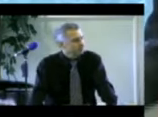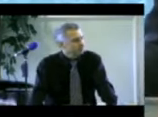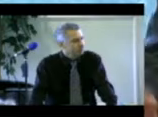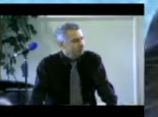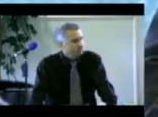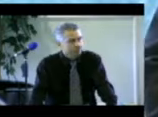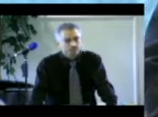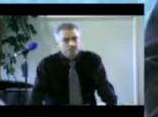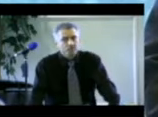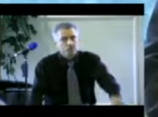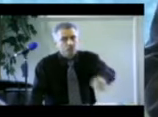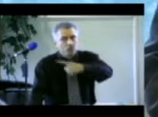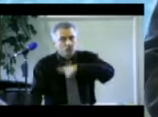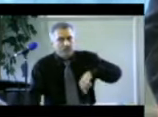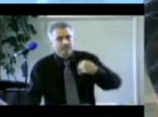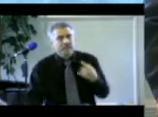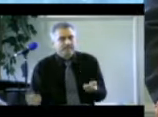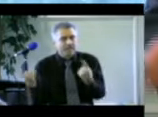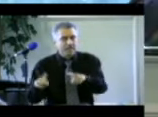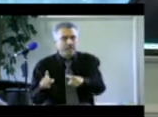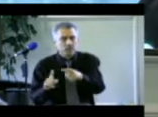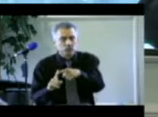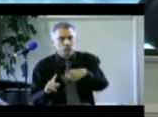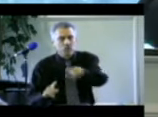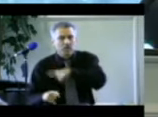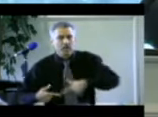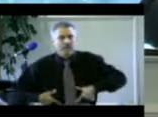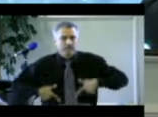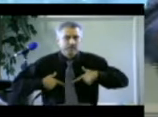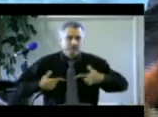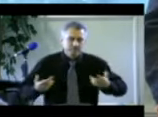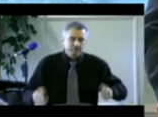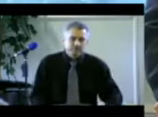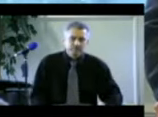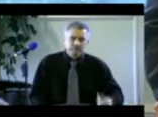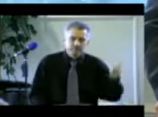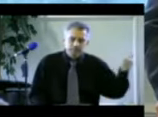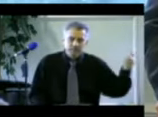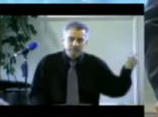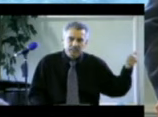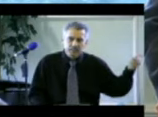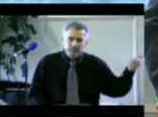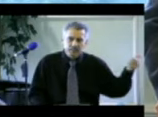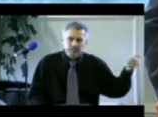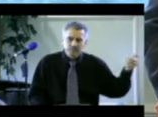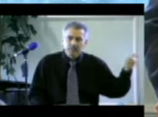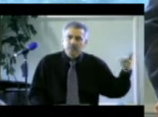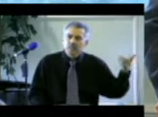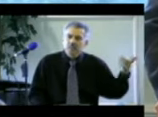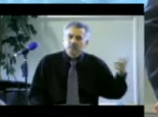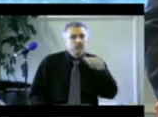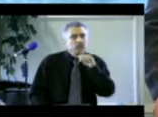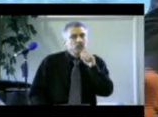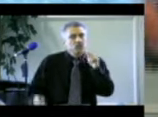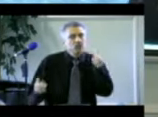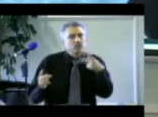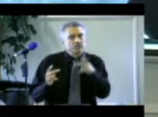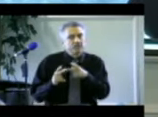We all have things happen to us. I know that I personally am deeply flawed by